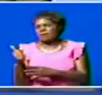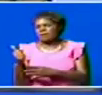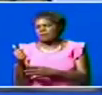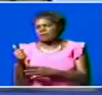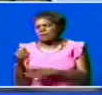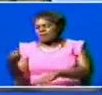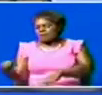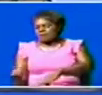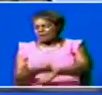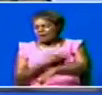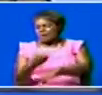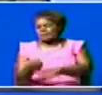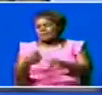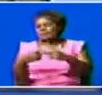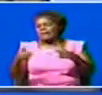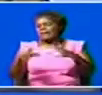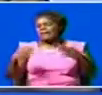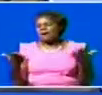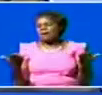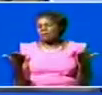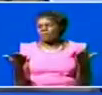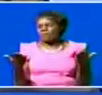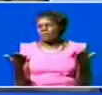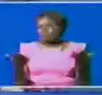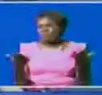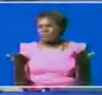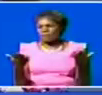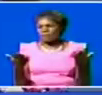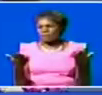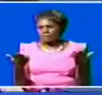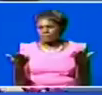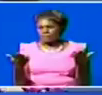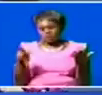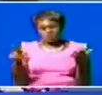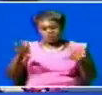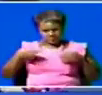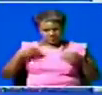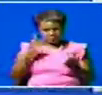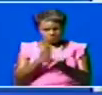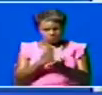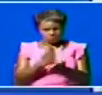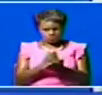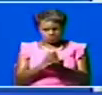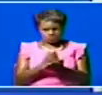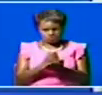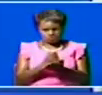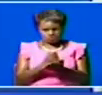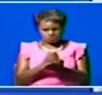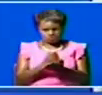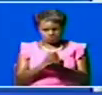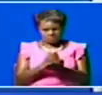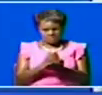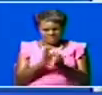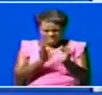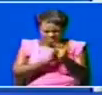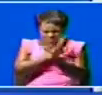cancer? How can we prevent it? Yusuf, you bear with me about this, that there is no